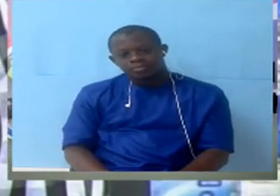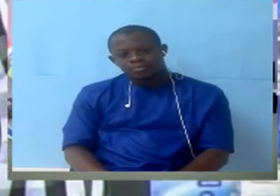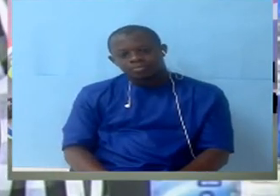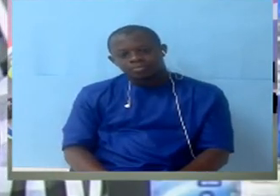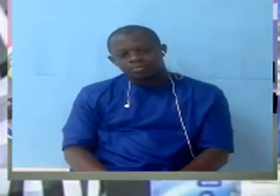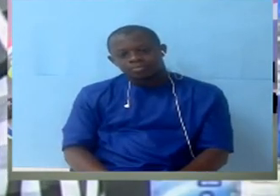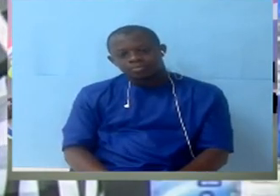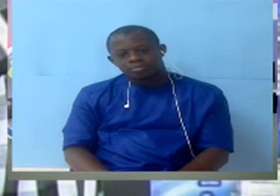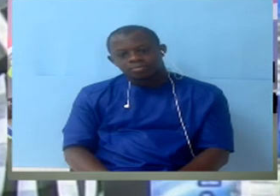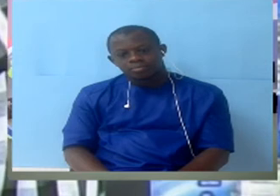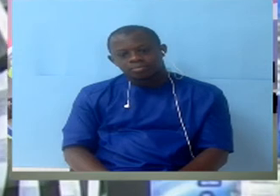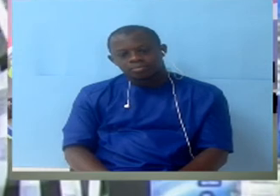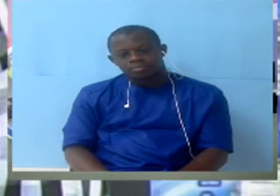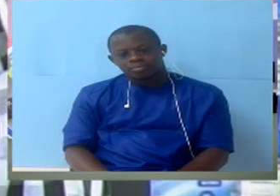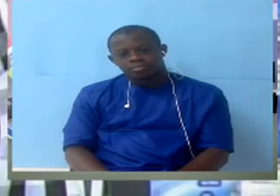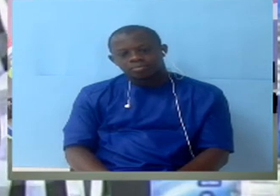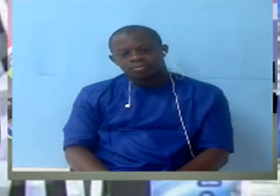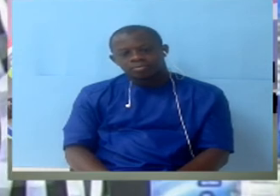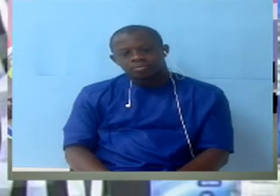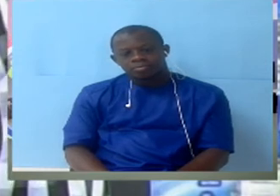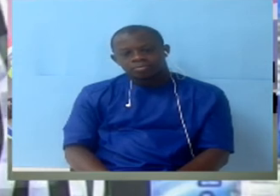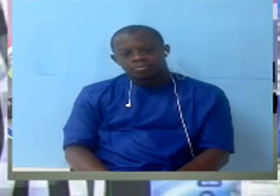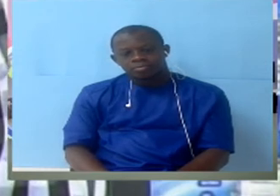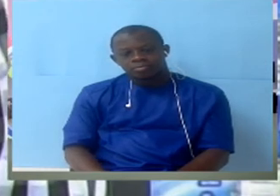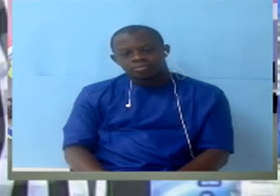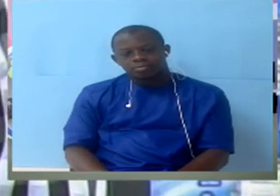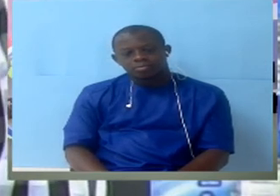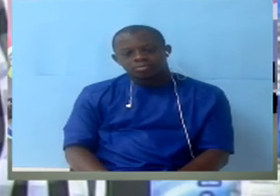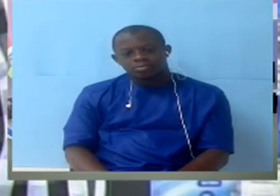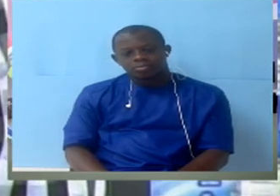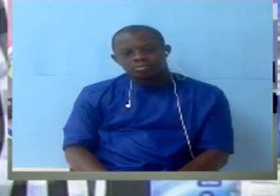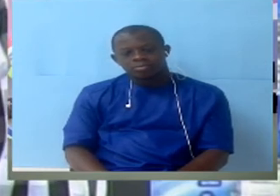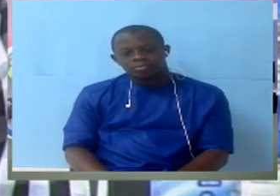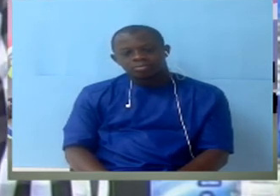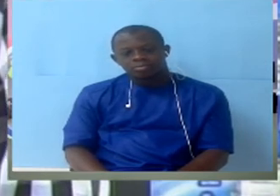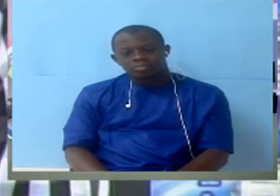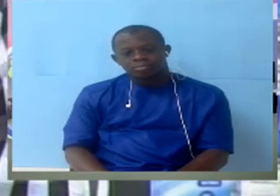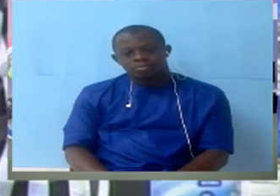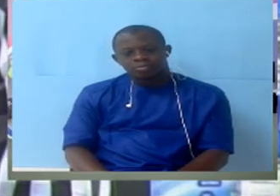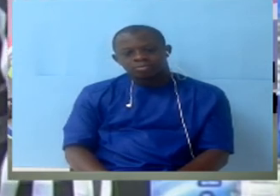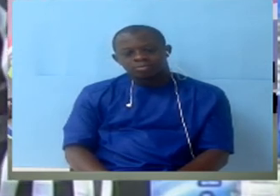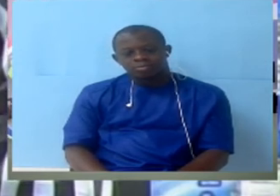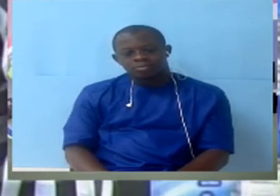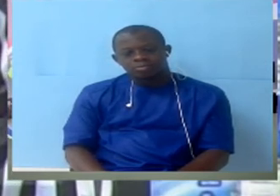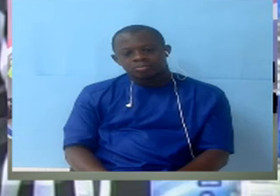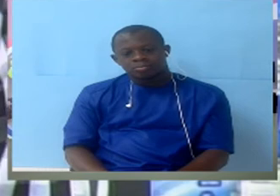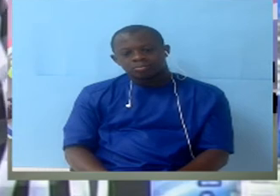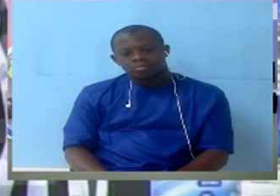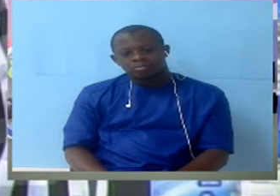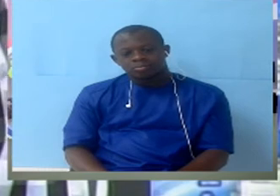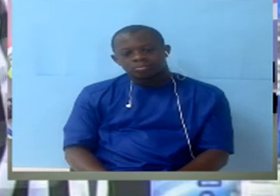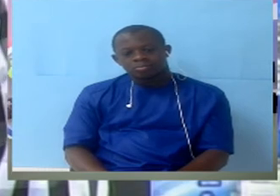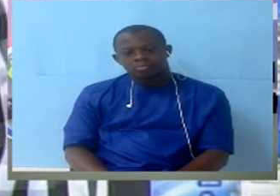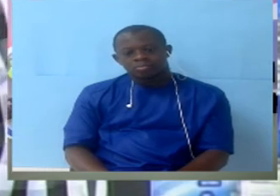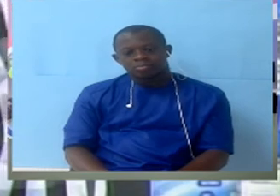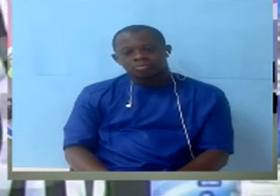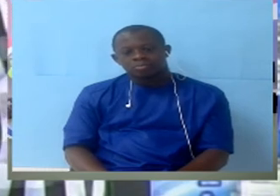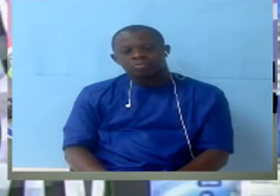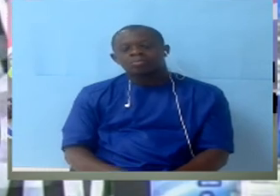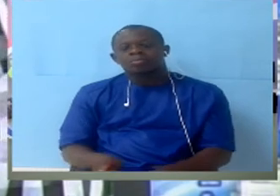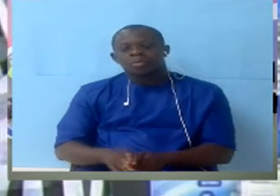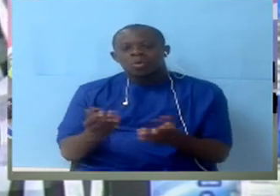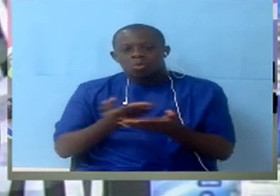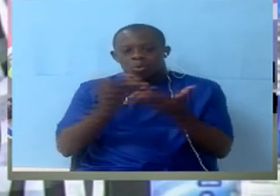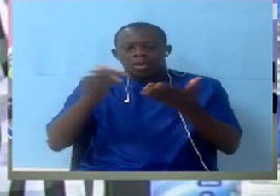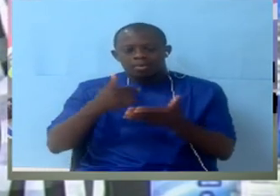Comme munyara bondi nan kana o patrol team auto nga wol expert munyara bondi nan je because not a classes le apply after. The